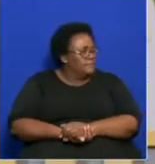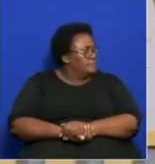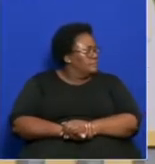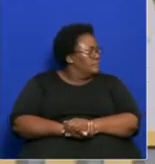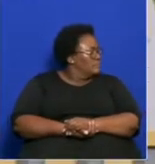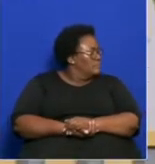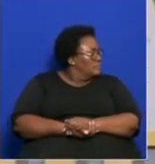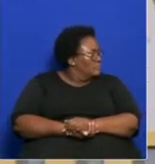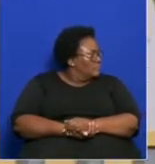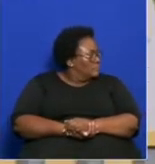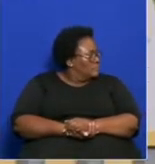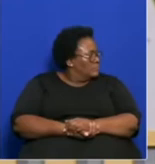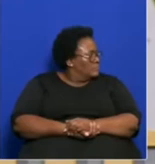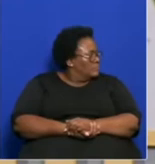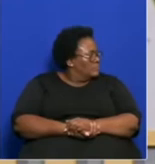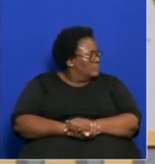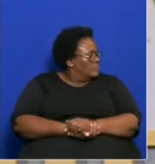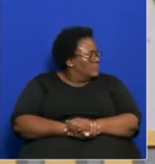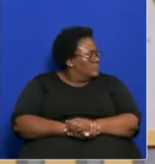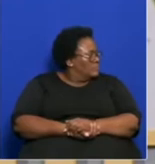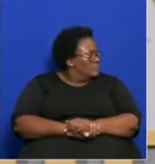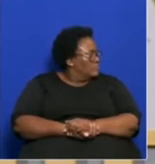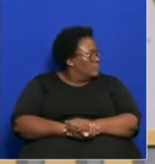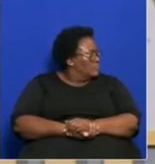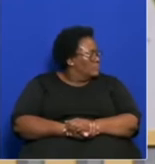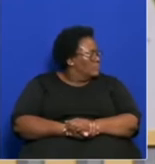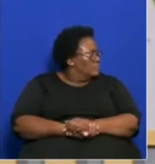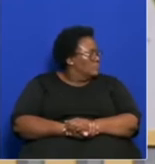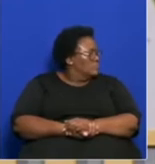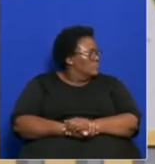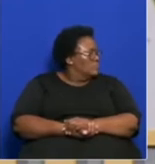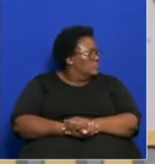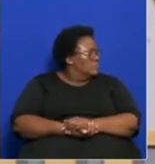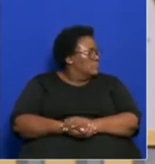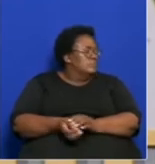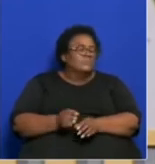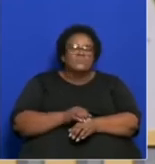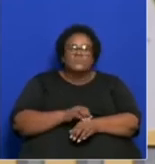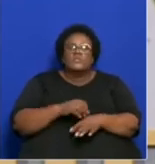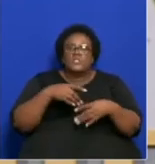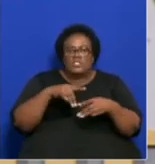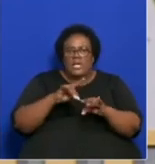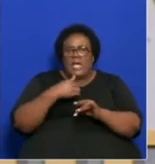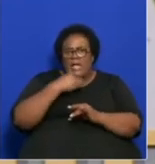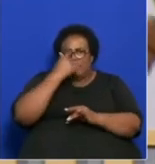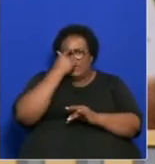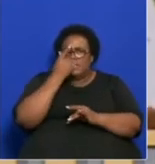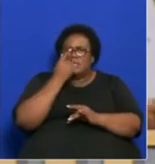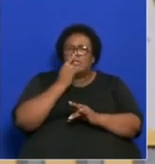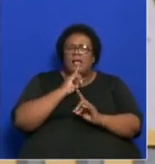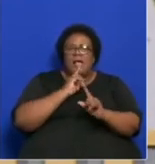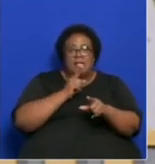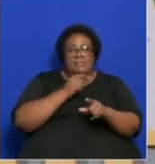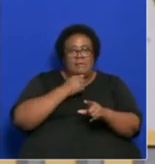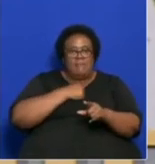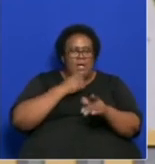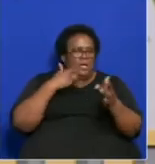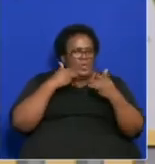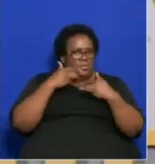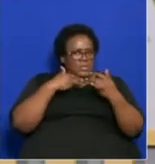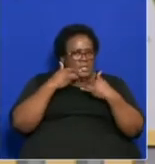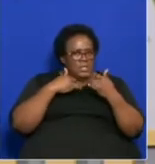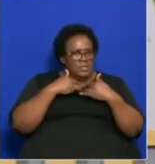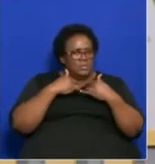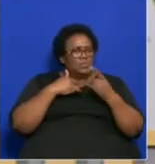enough. Chair, and I think it addressed my concern was obviously you were saying